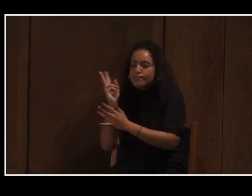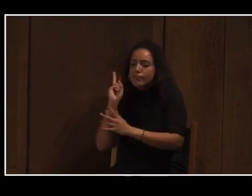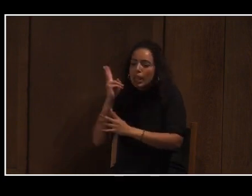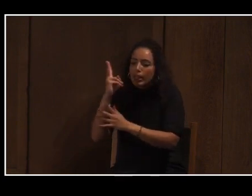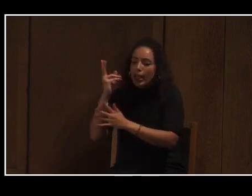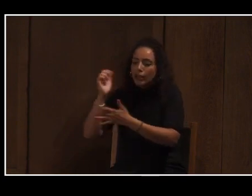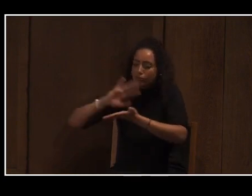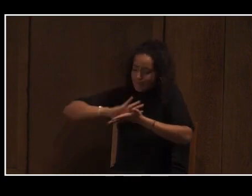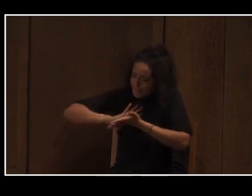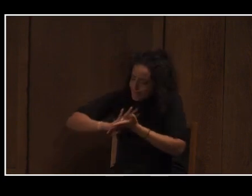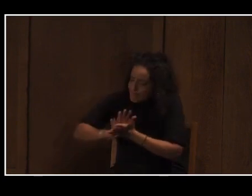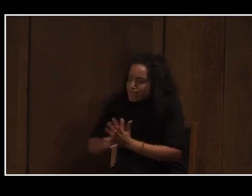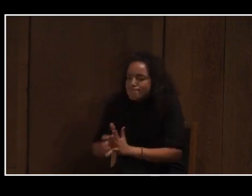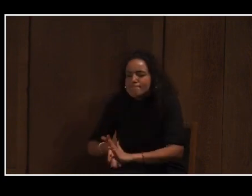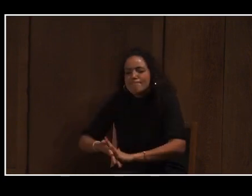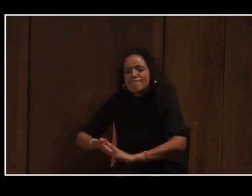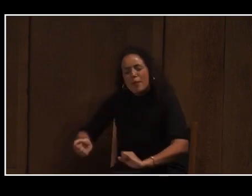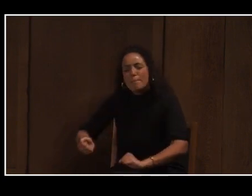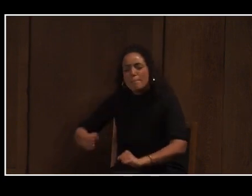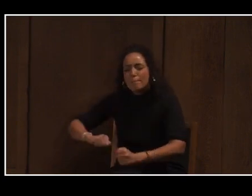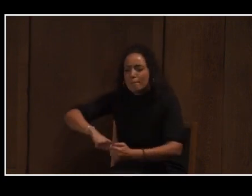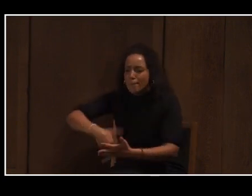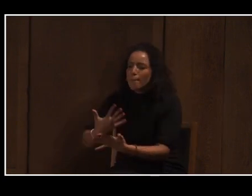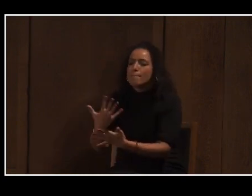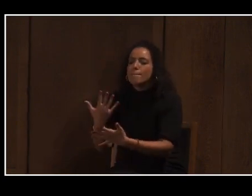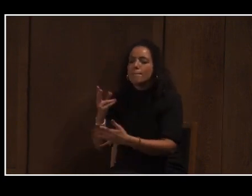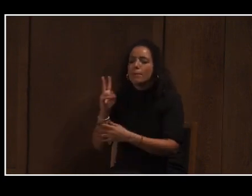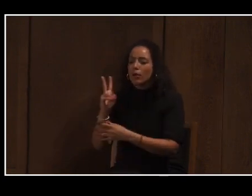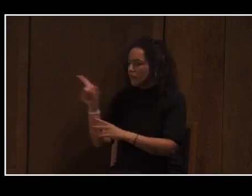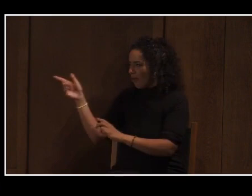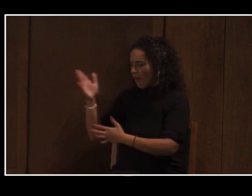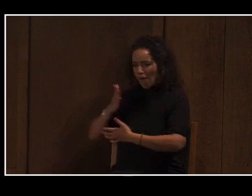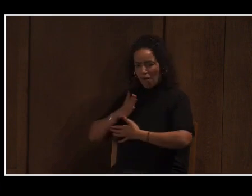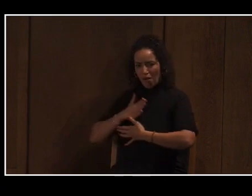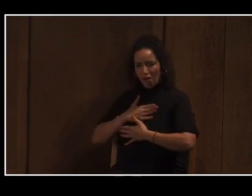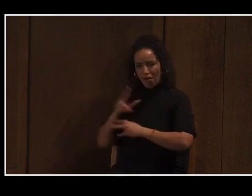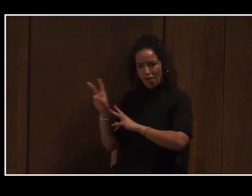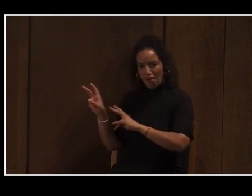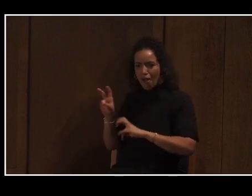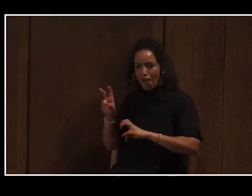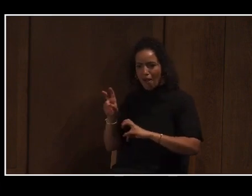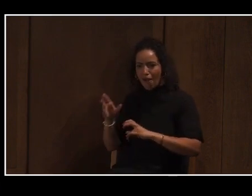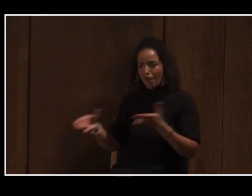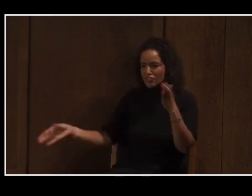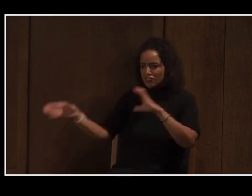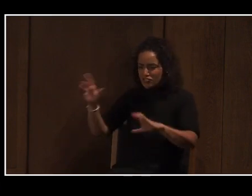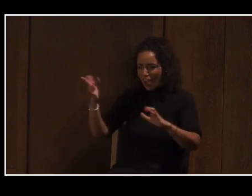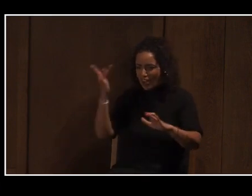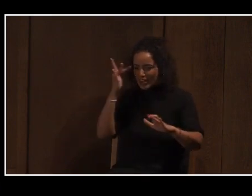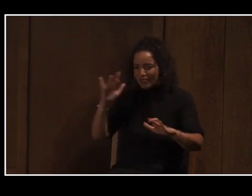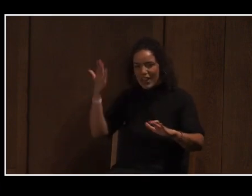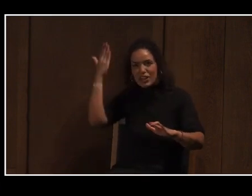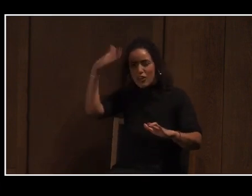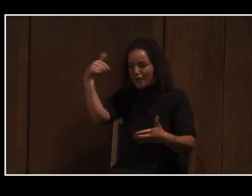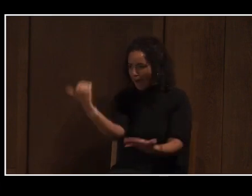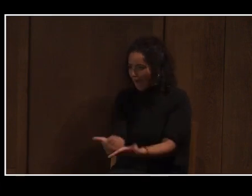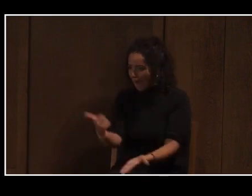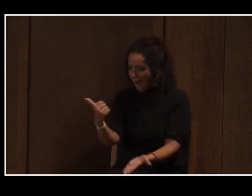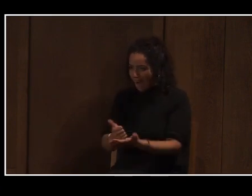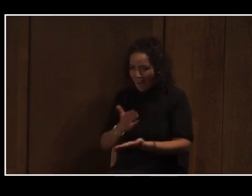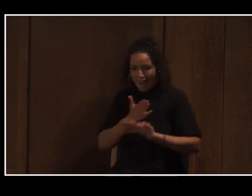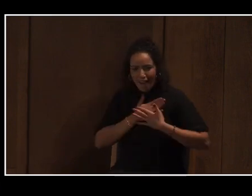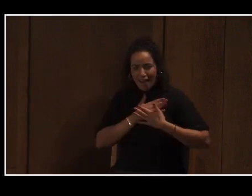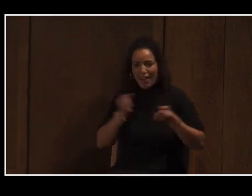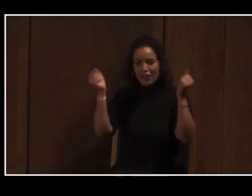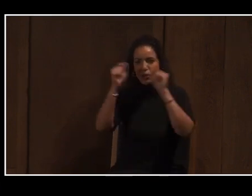idea that somehow, you know, love your references to sci-fi and the fantastic. You know, the whole